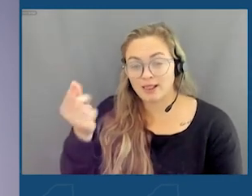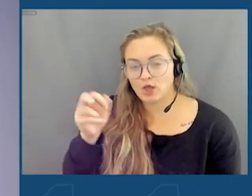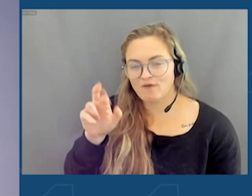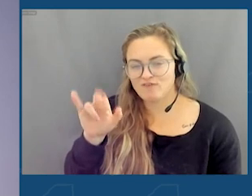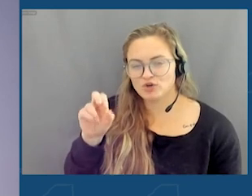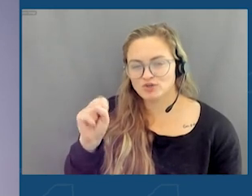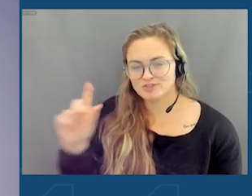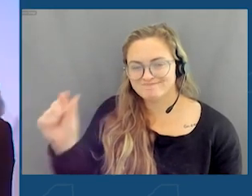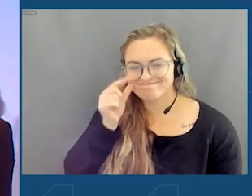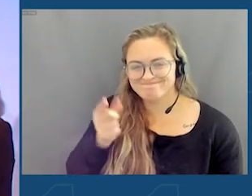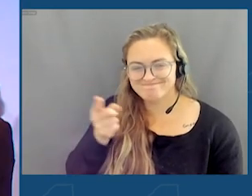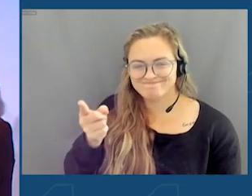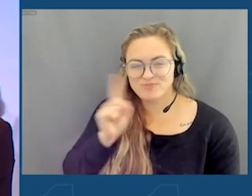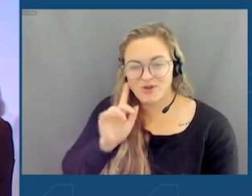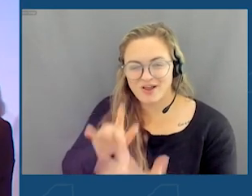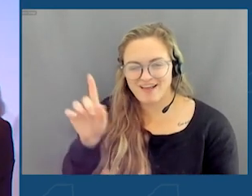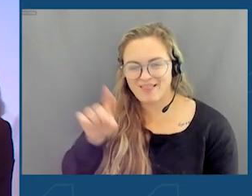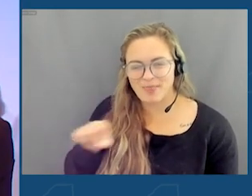So